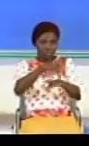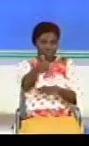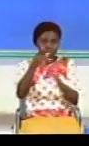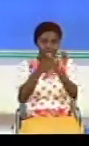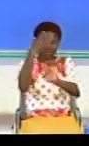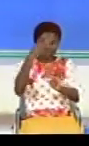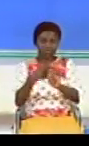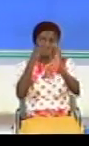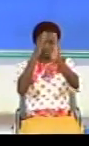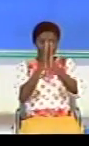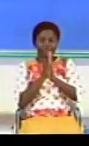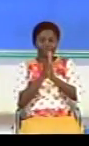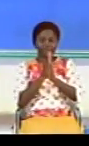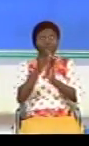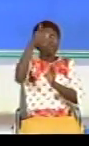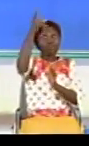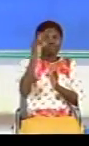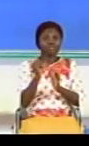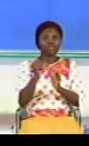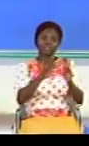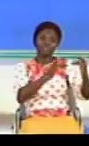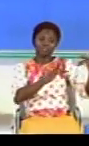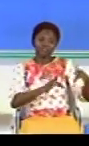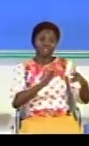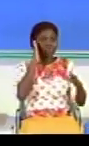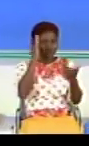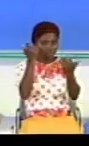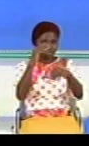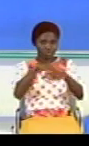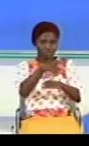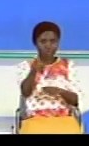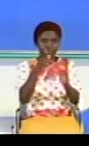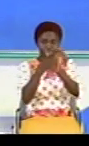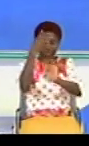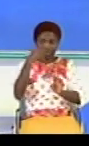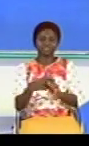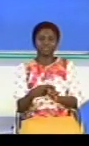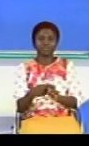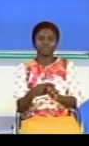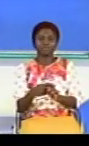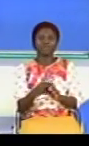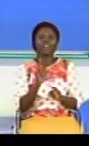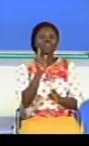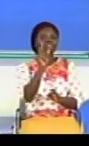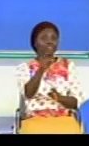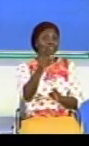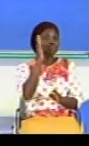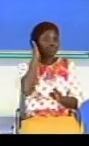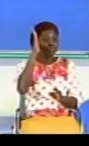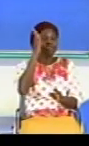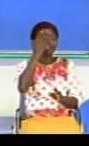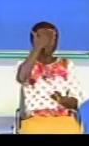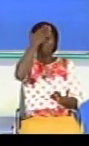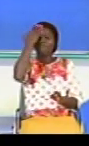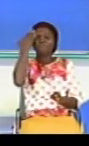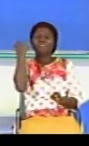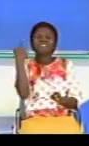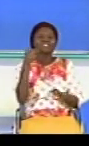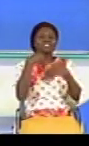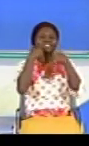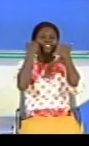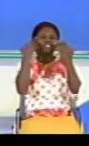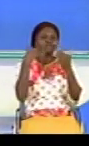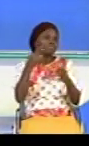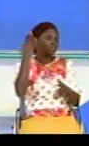God's mercy will come upon you. You will forget the mystery of the past,